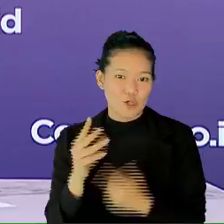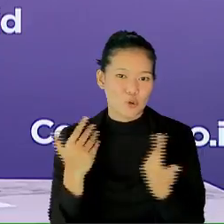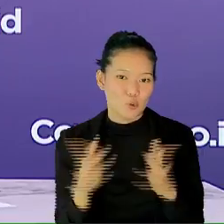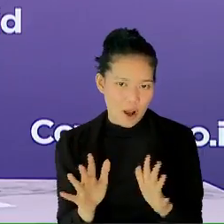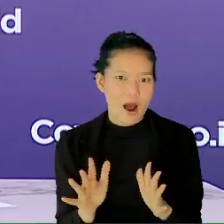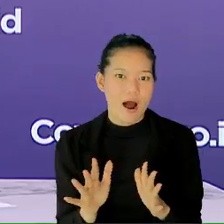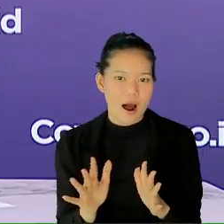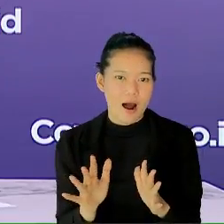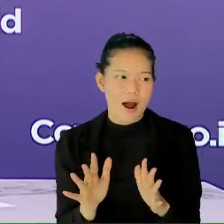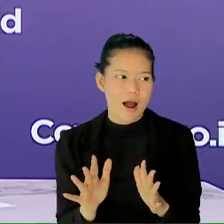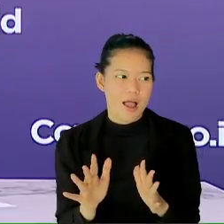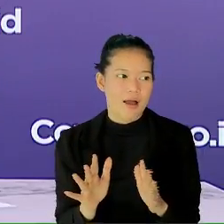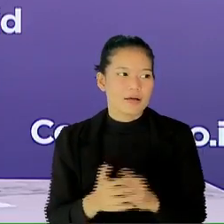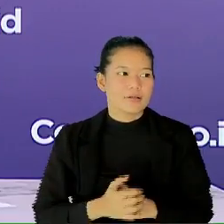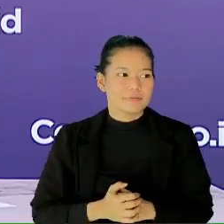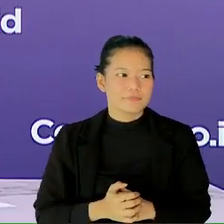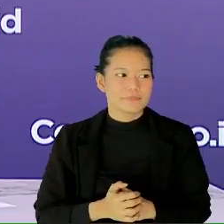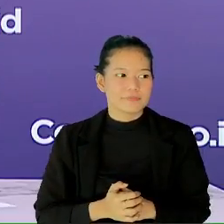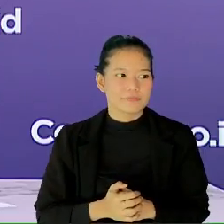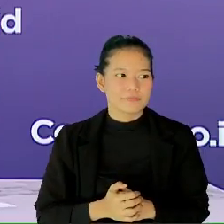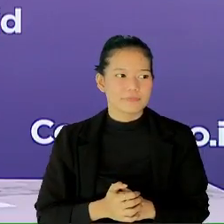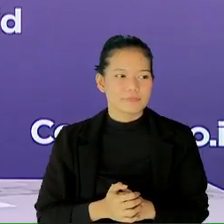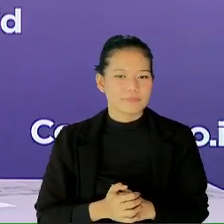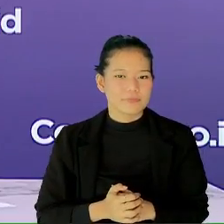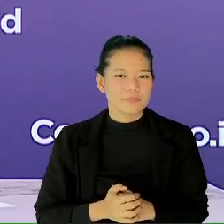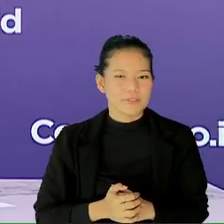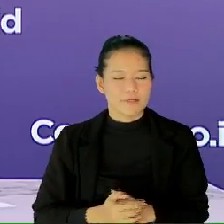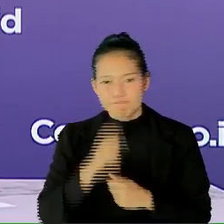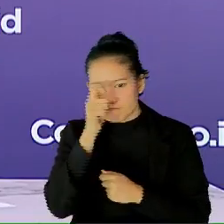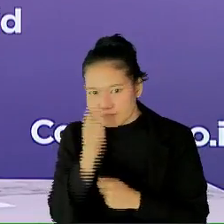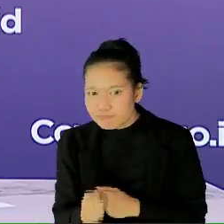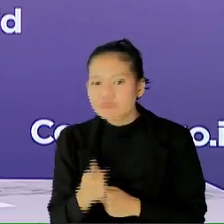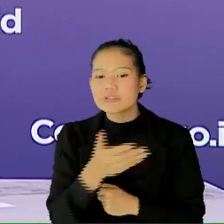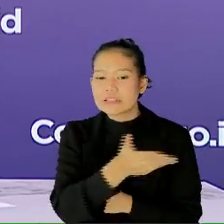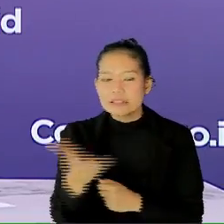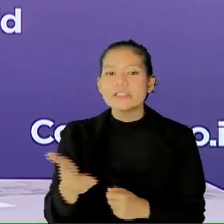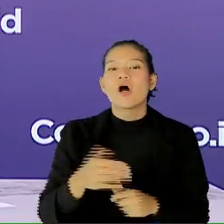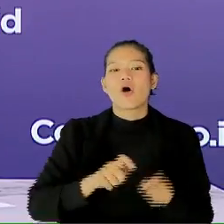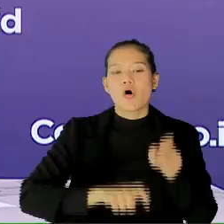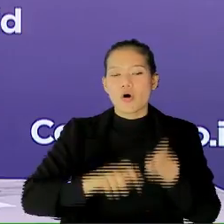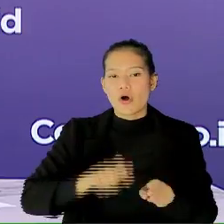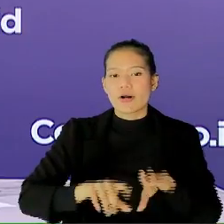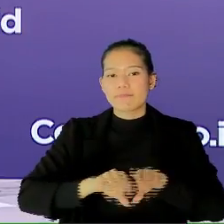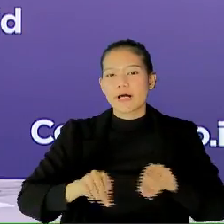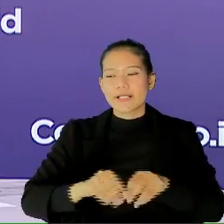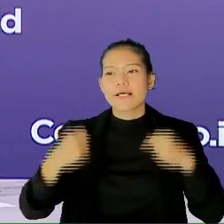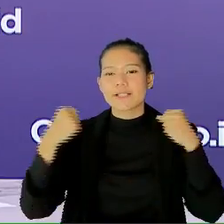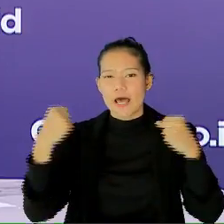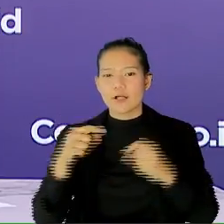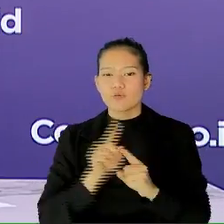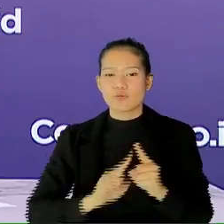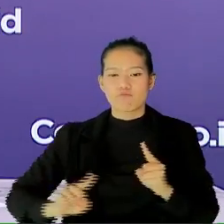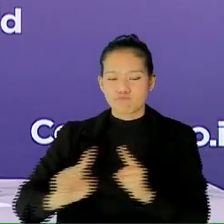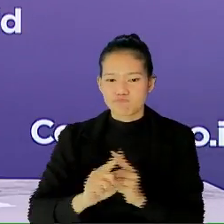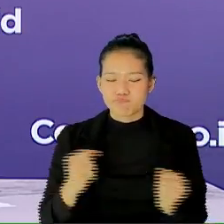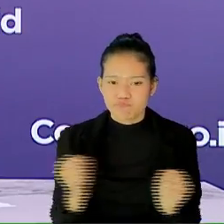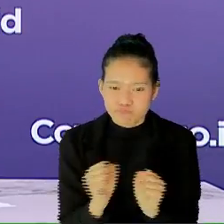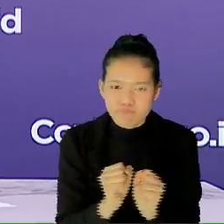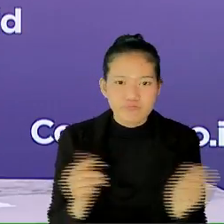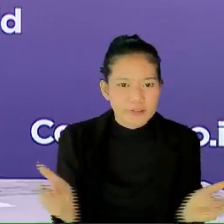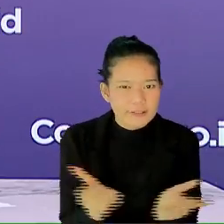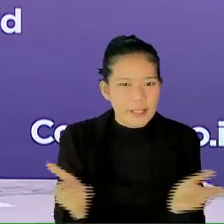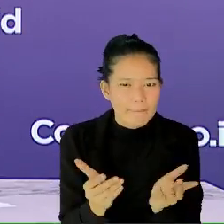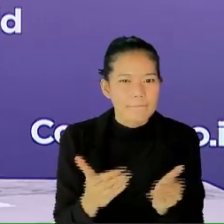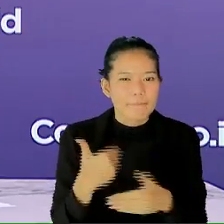thank all health workers who have struggled to serve patients so far, especially in the last